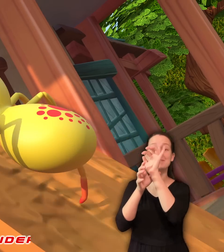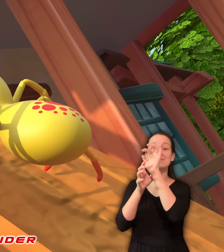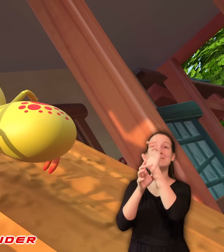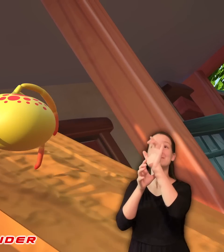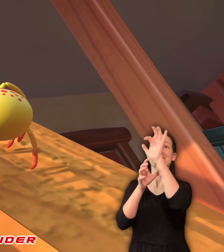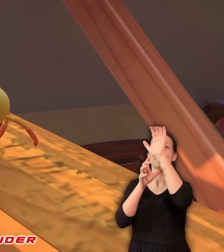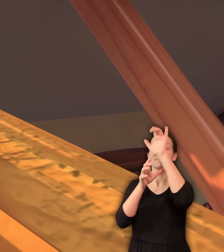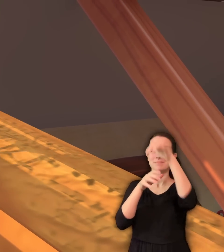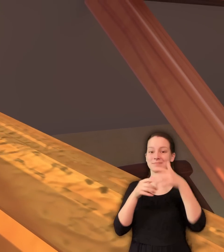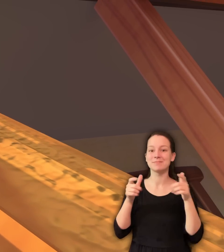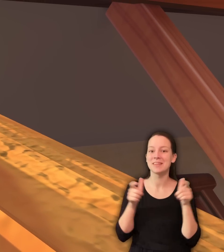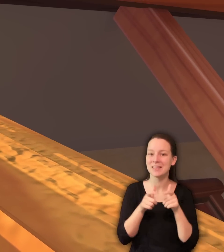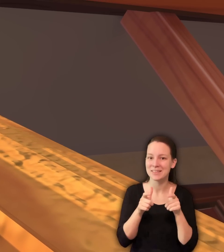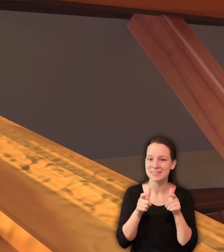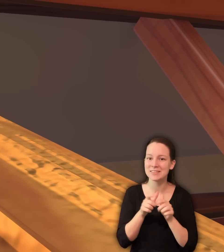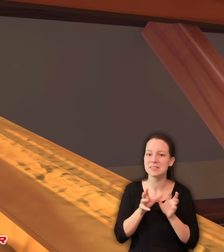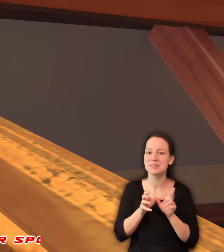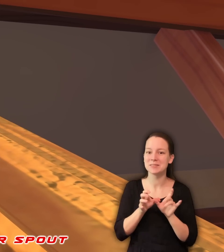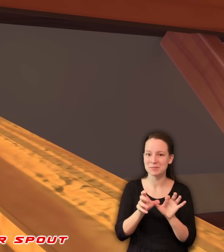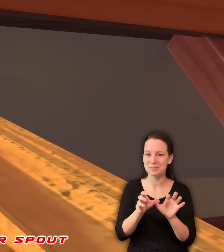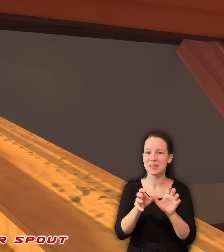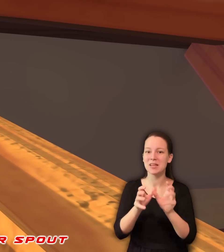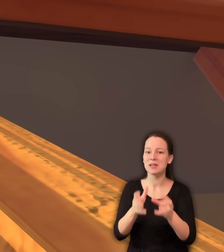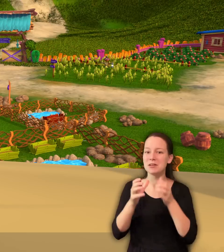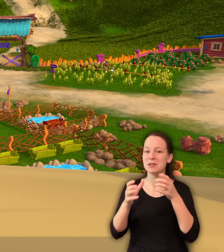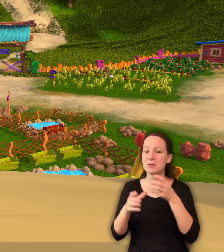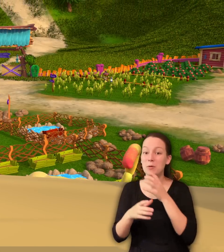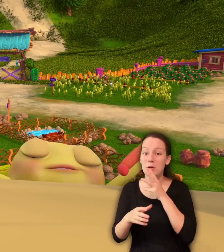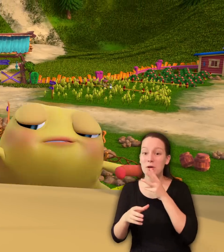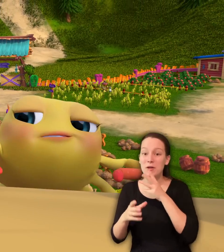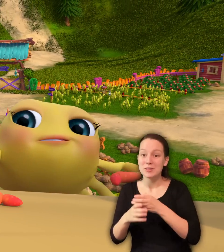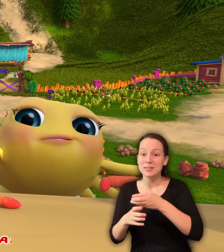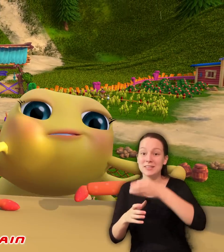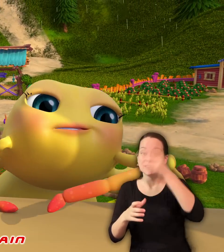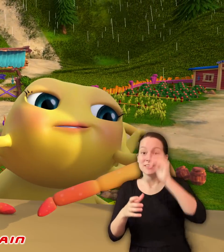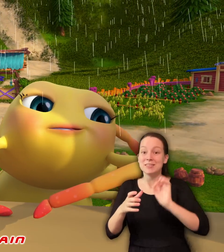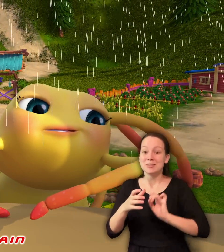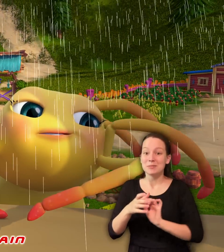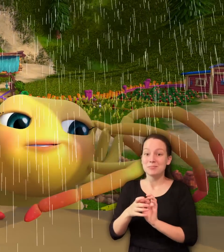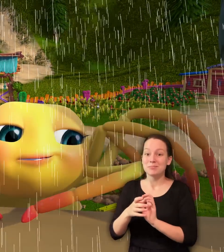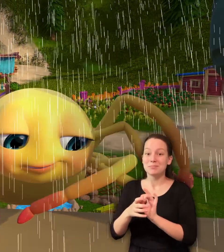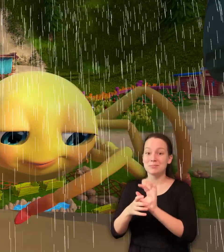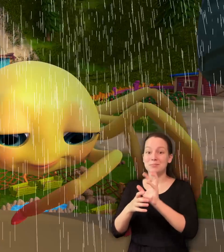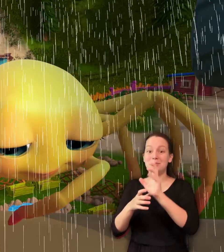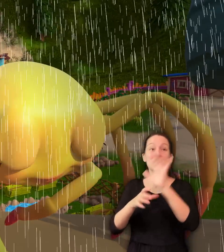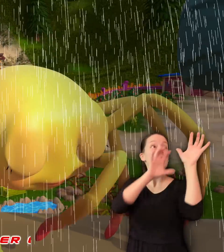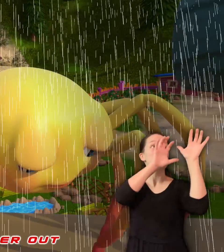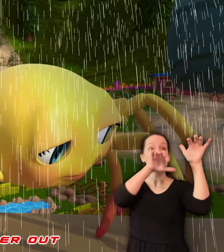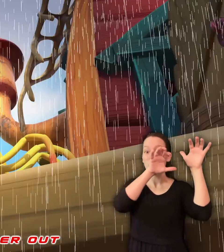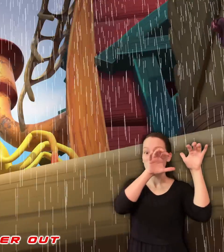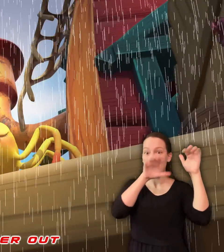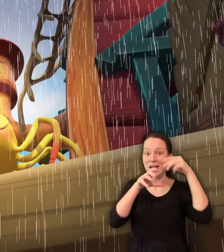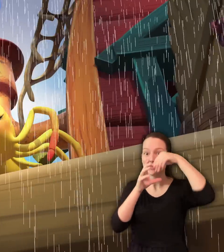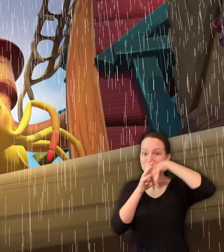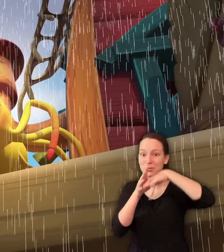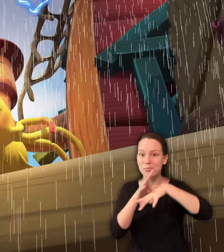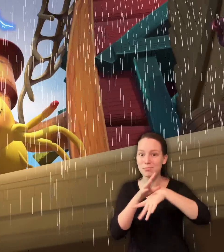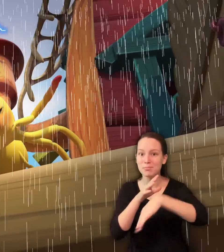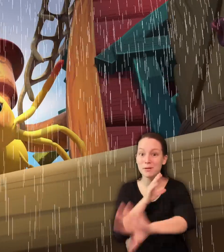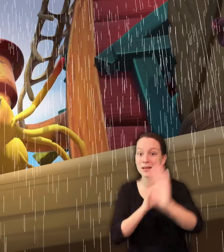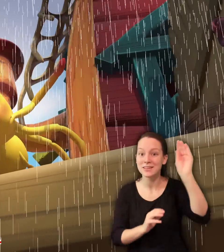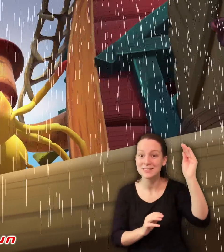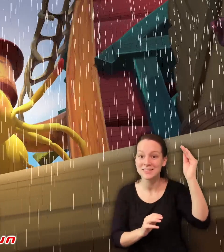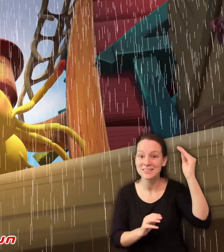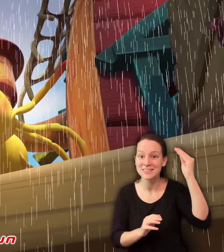Incy Wincy Spider climbed up the water spout. Down came the rain and washed the spider out.